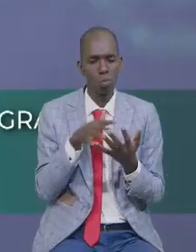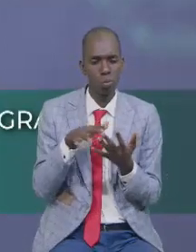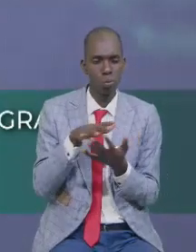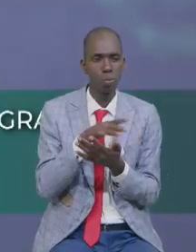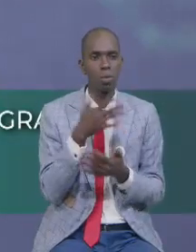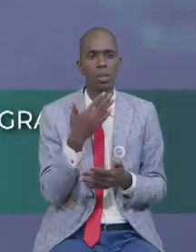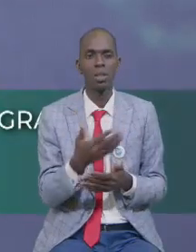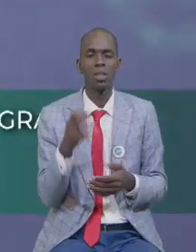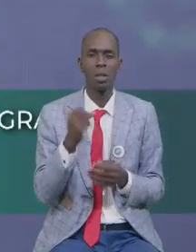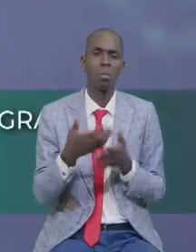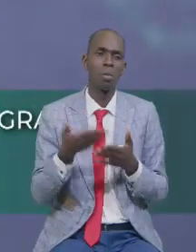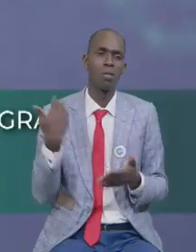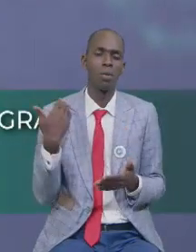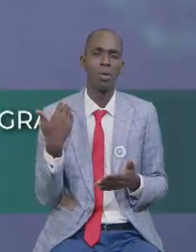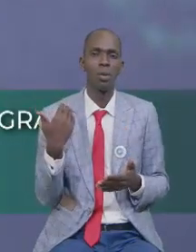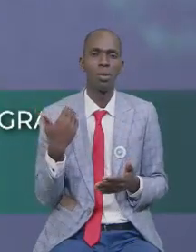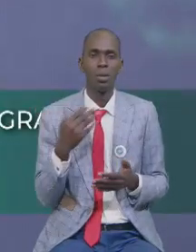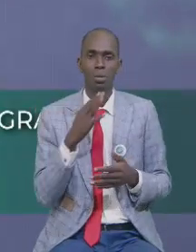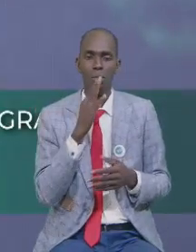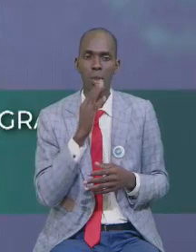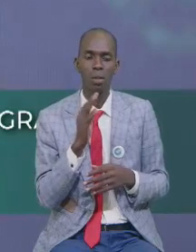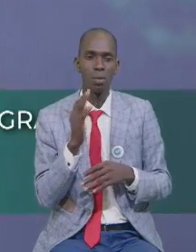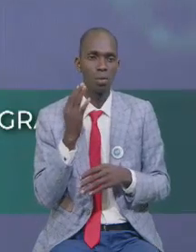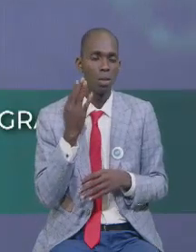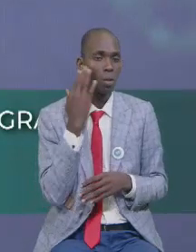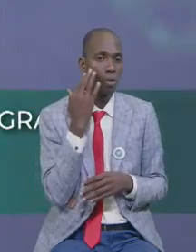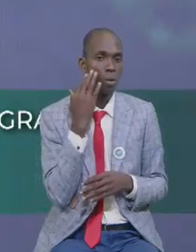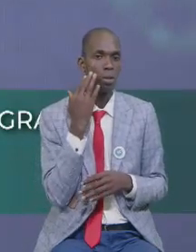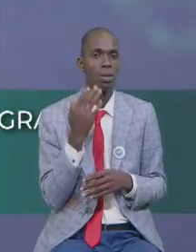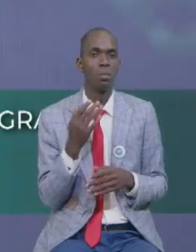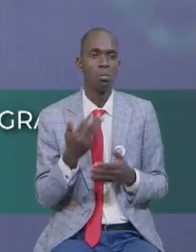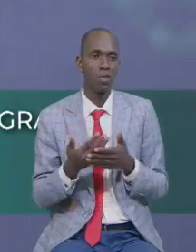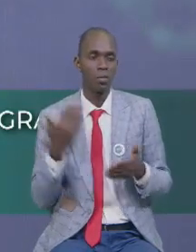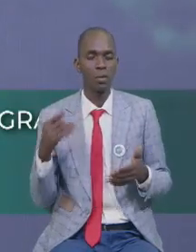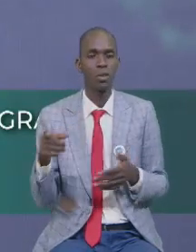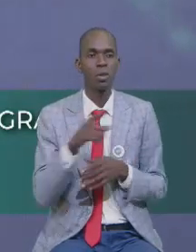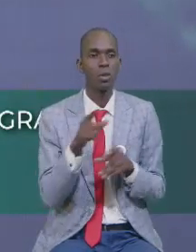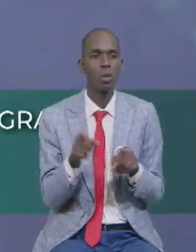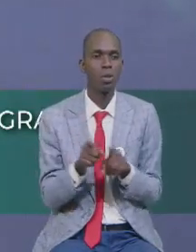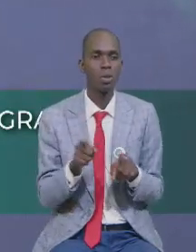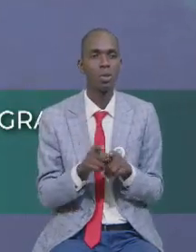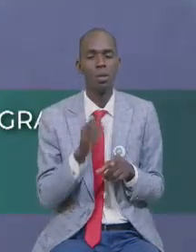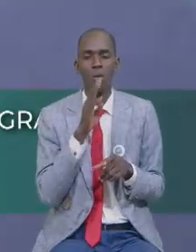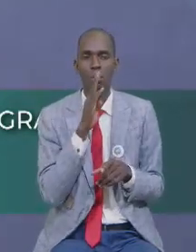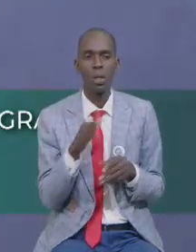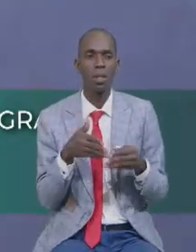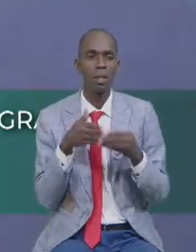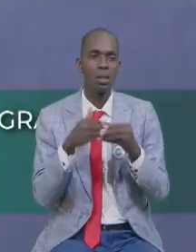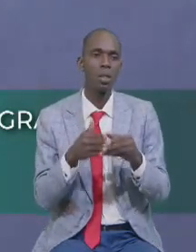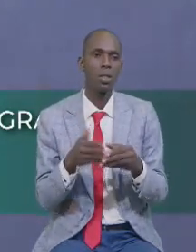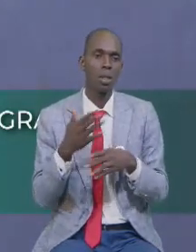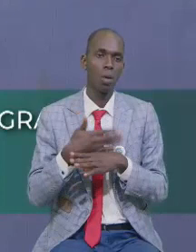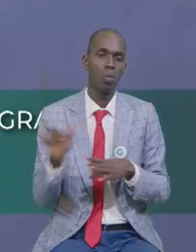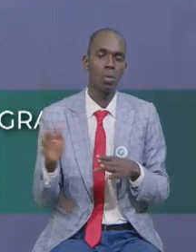things before. Beware, lest ye also be led away, led